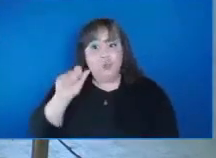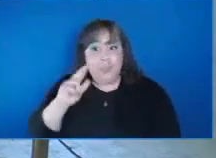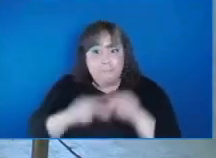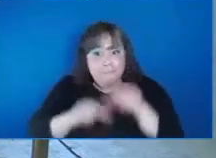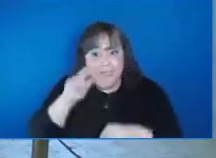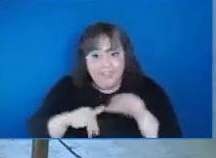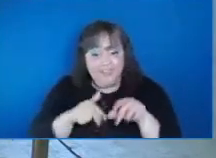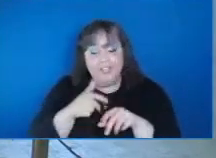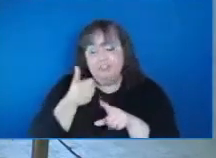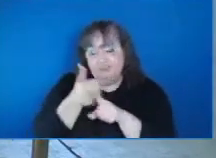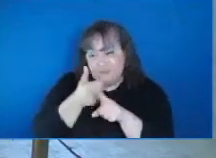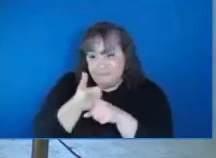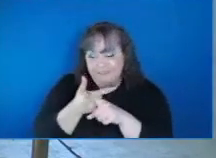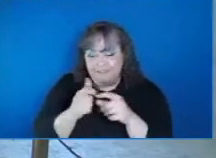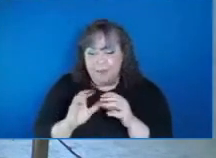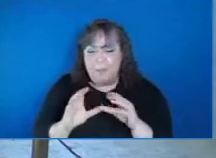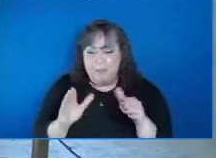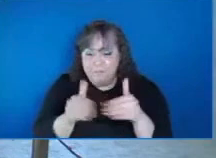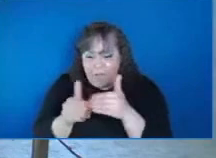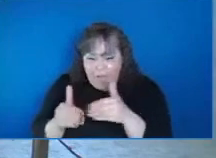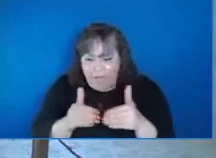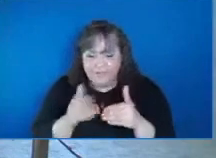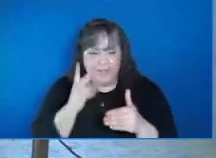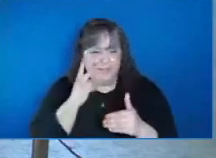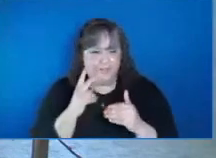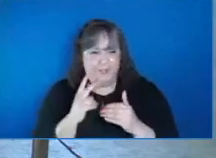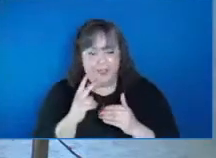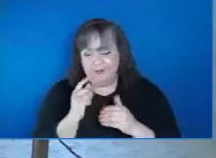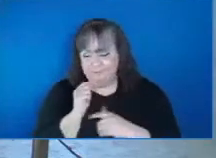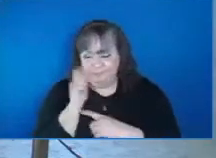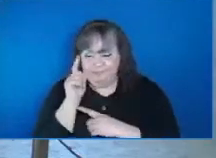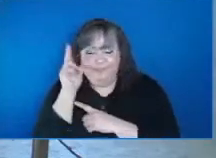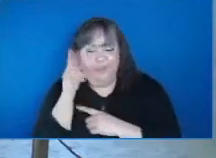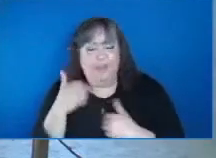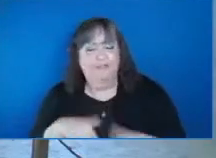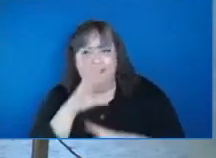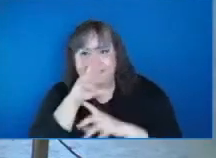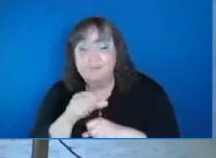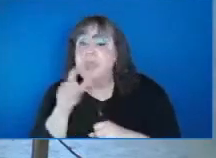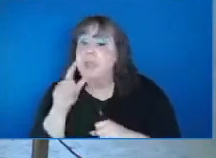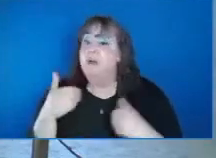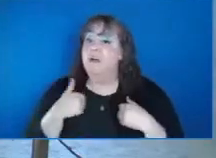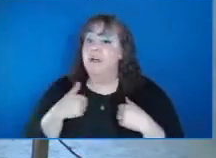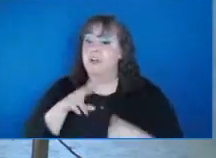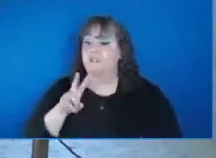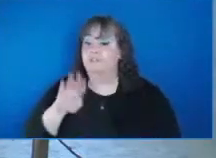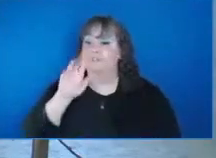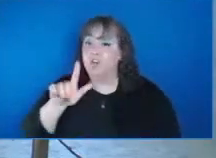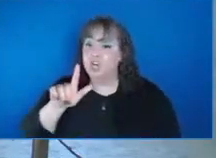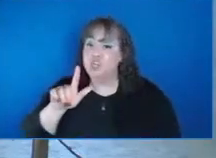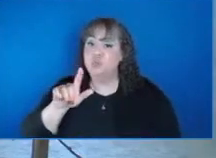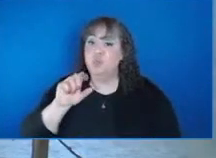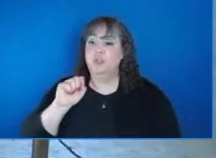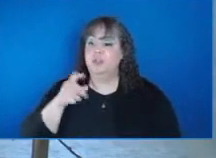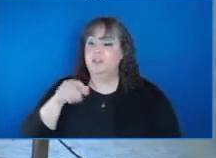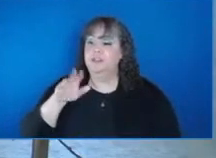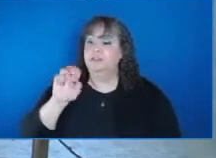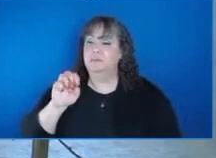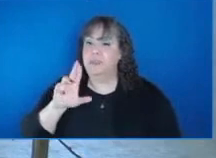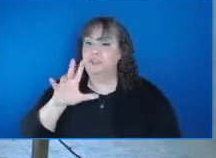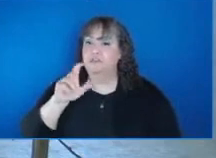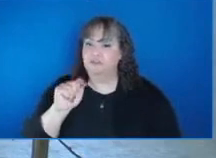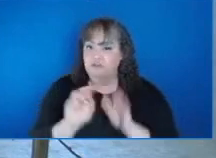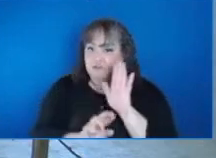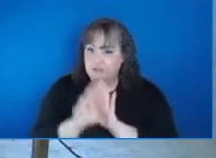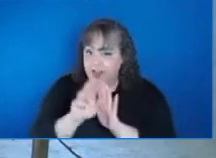so cool. Yeah, I saw that the other night. It's awesome. There's a virtual spacecraft that you can kind of go like Pokemon Go and like put it out there and take your, you know, see